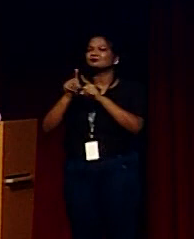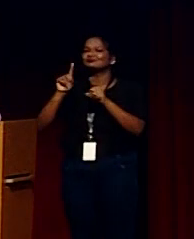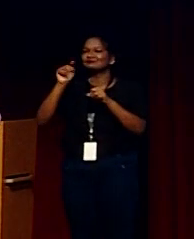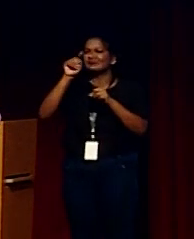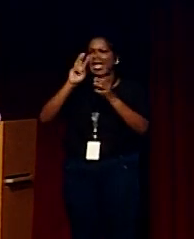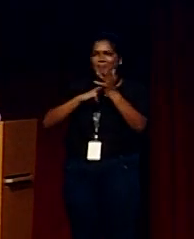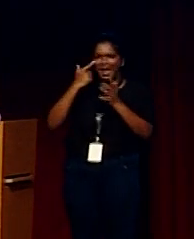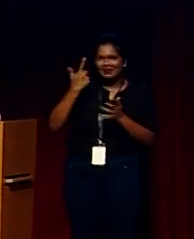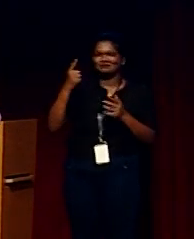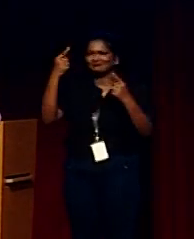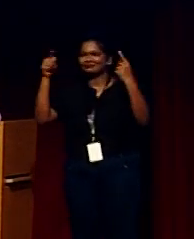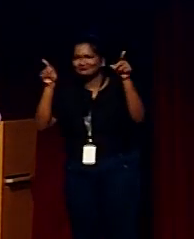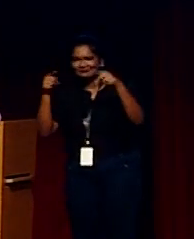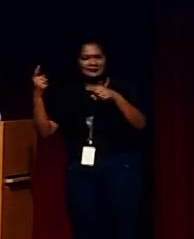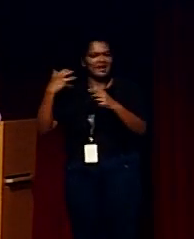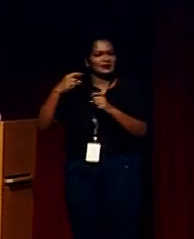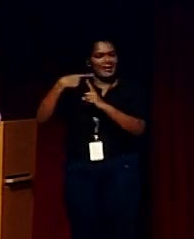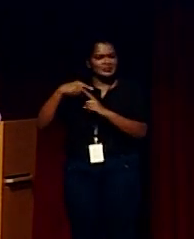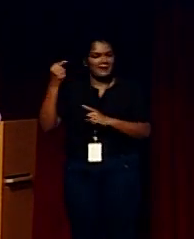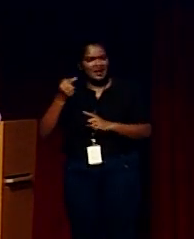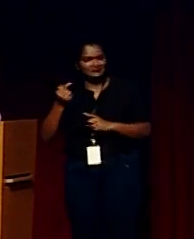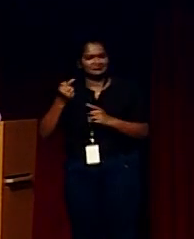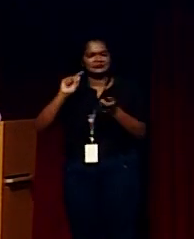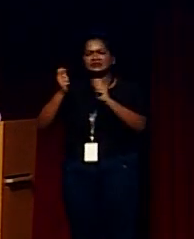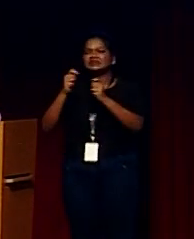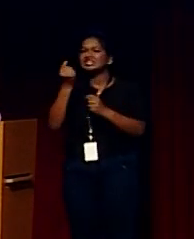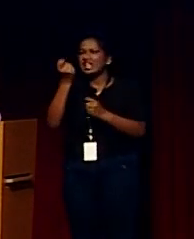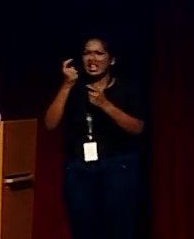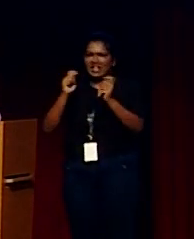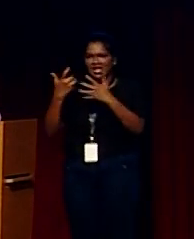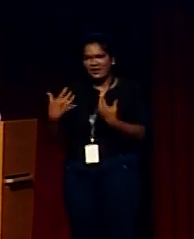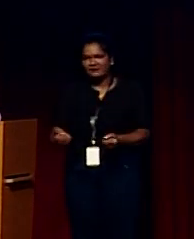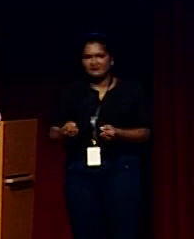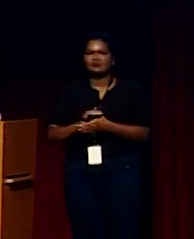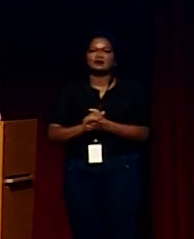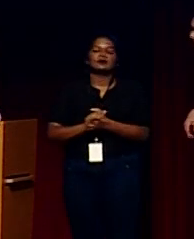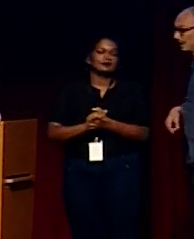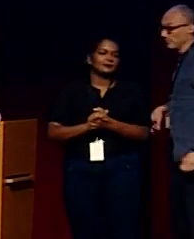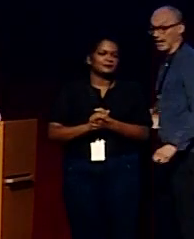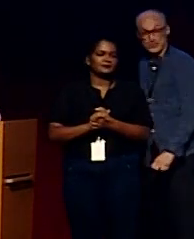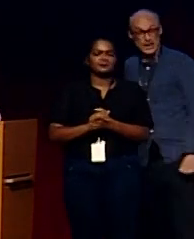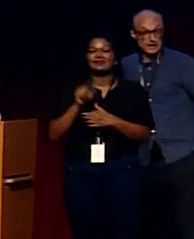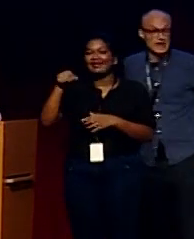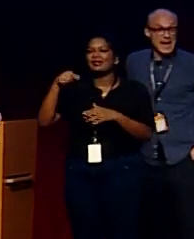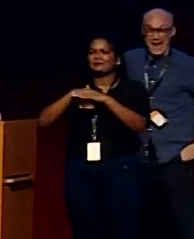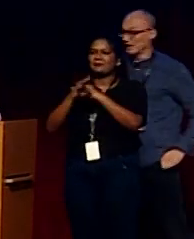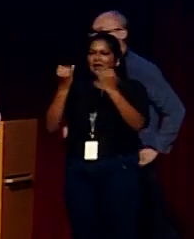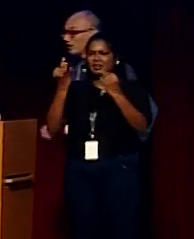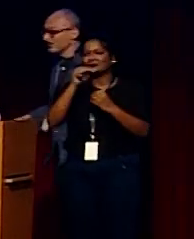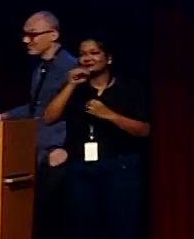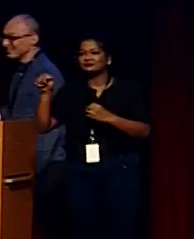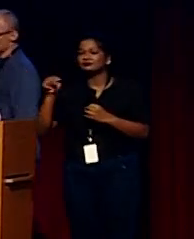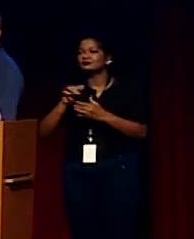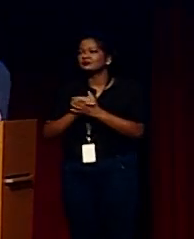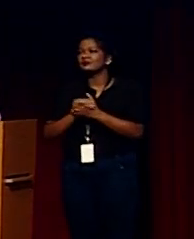on two-dimensionally is that you have a superscript, which is either the caret 2 or the m sub in MathML. And